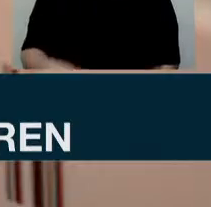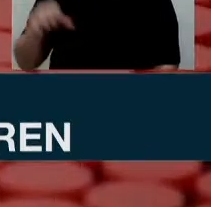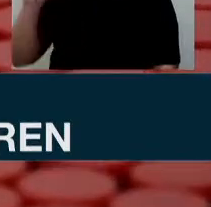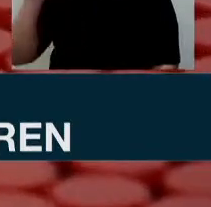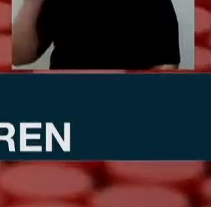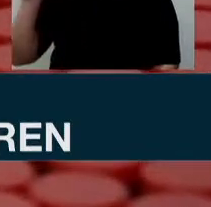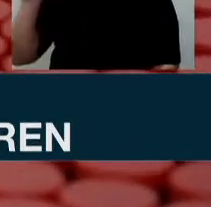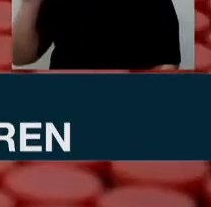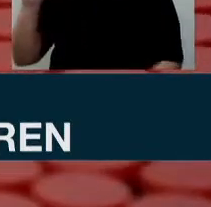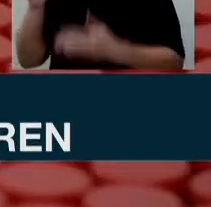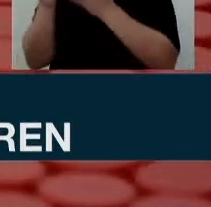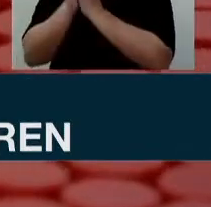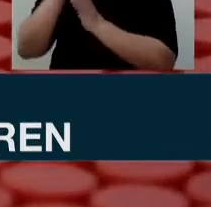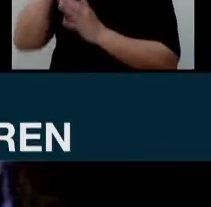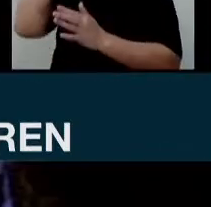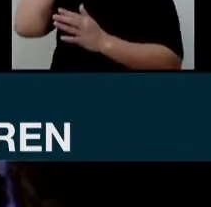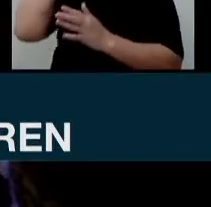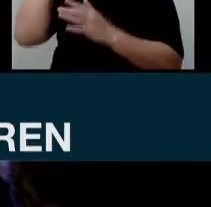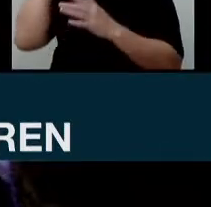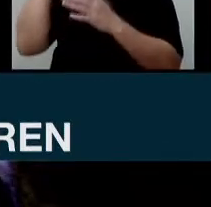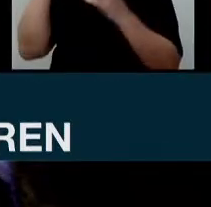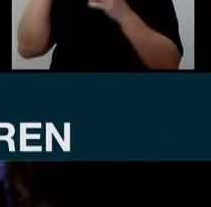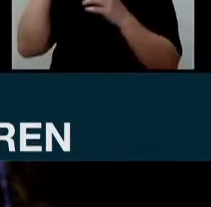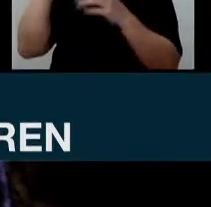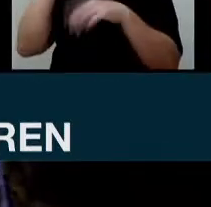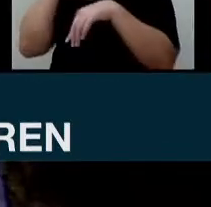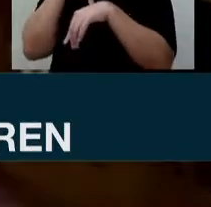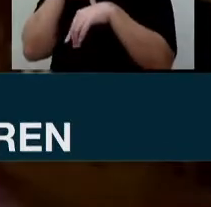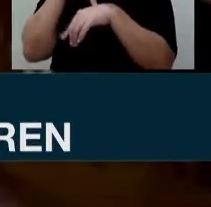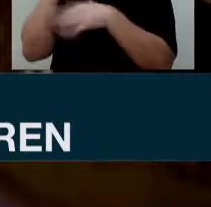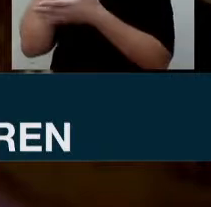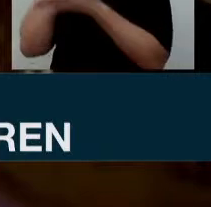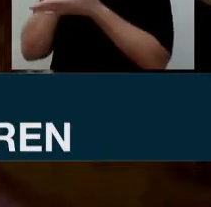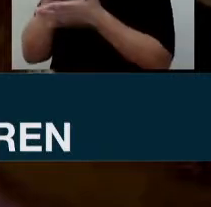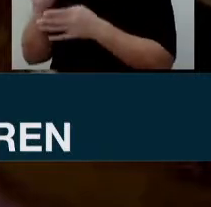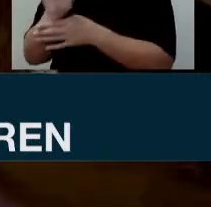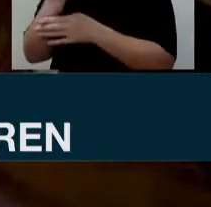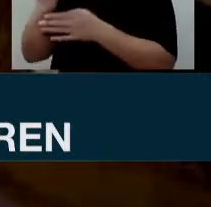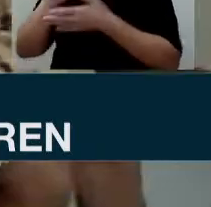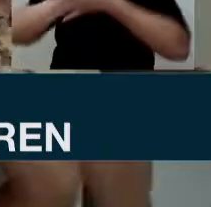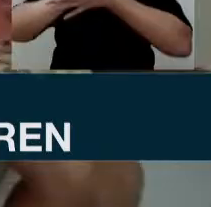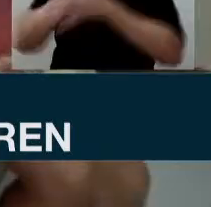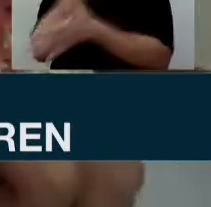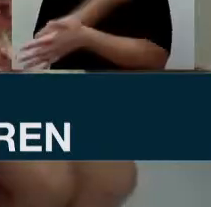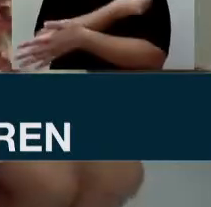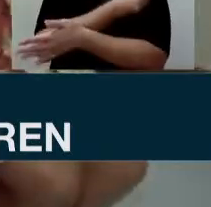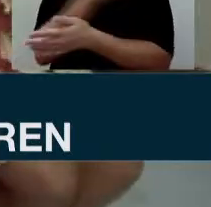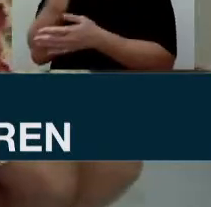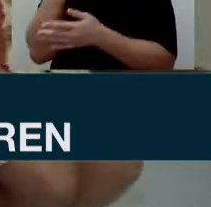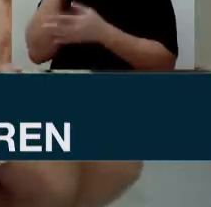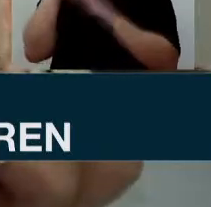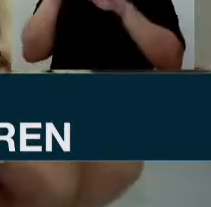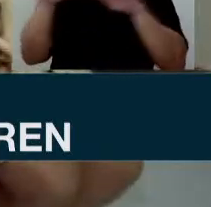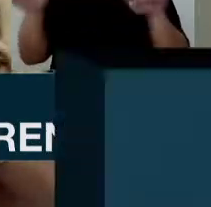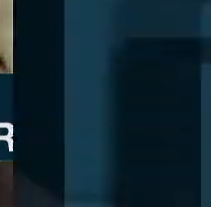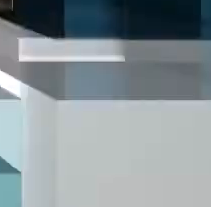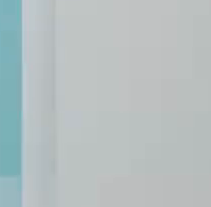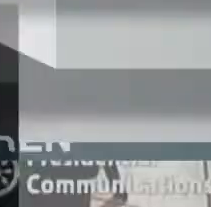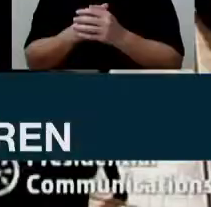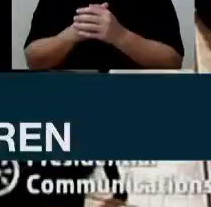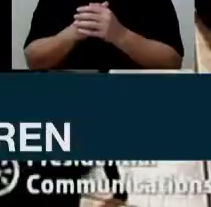Sinovac asks Philippine authorities to be given the go signal for the use of its COVID-19 vaccines on children.